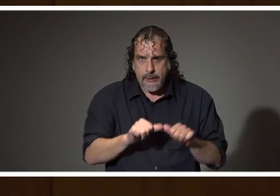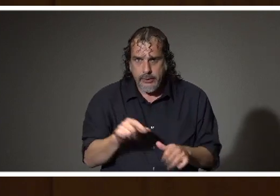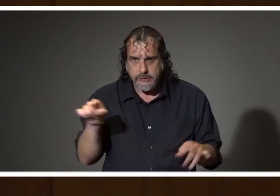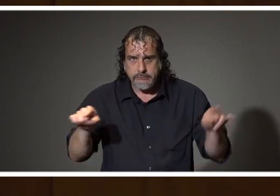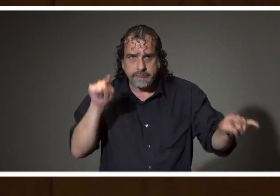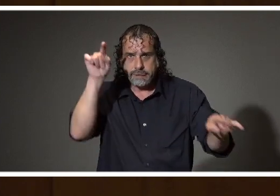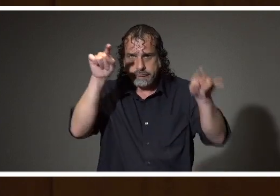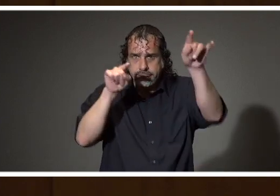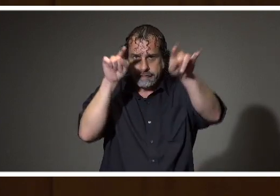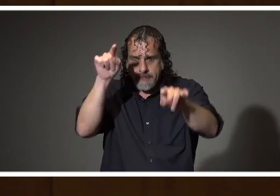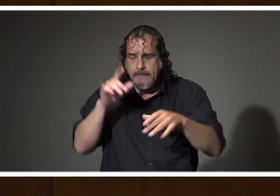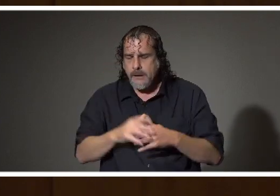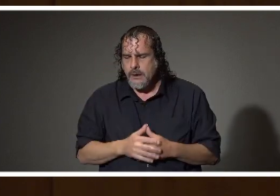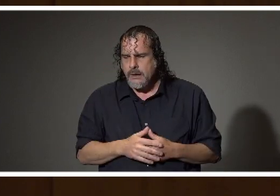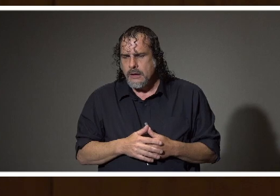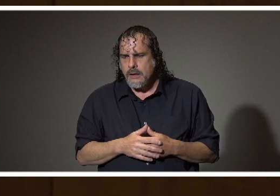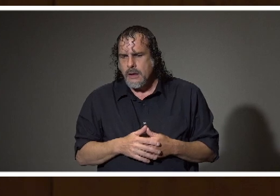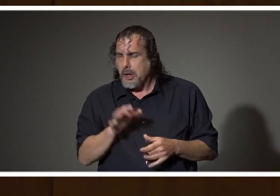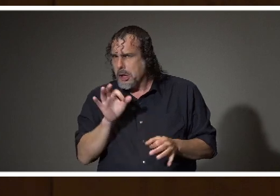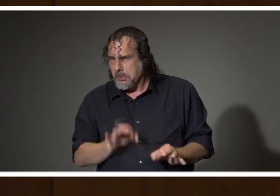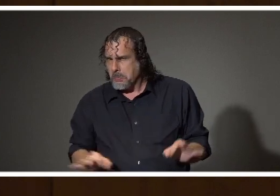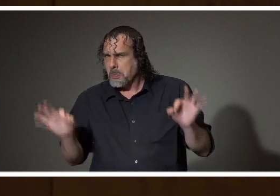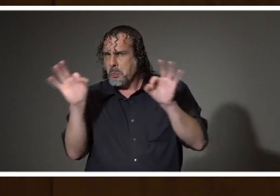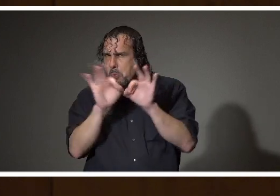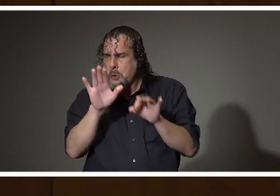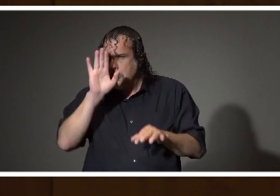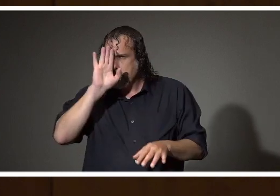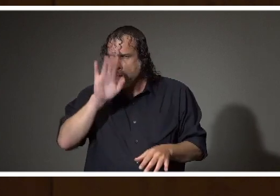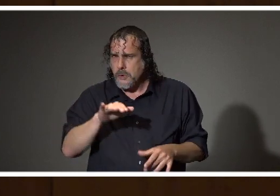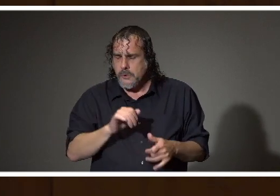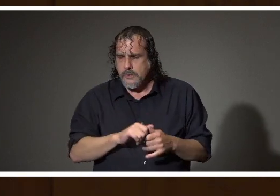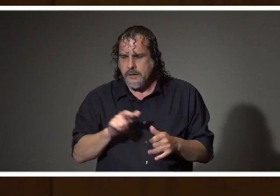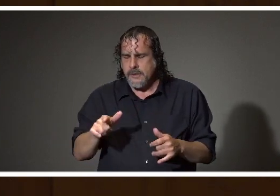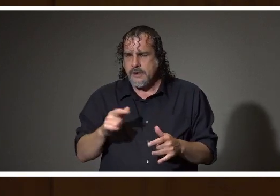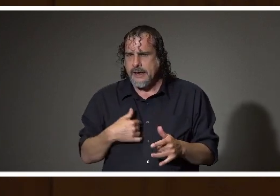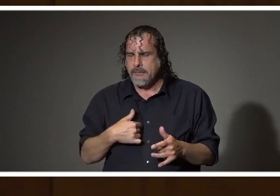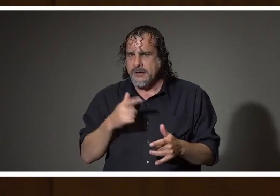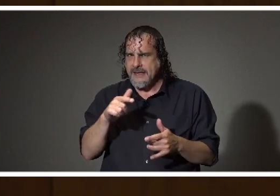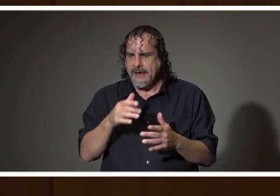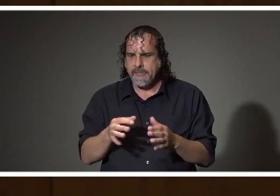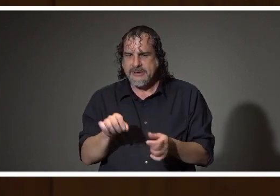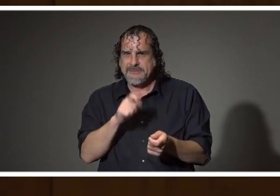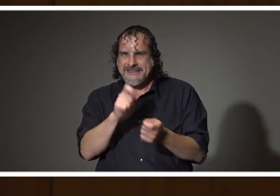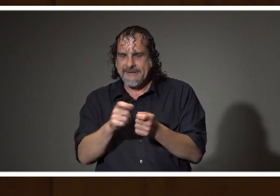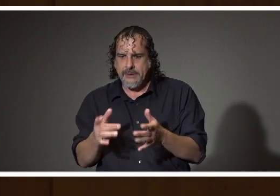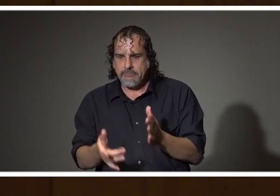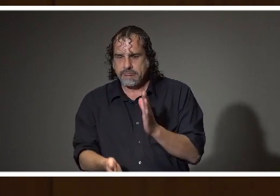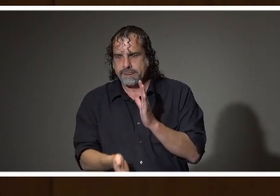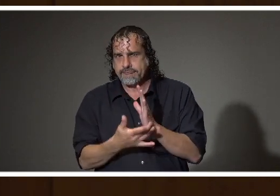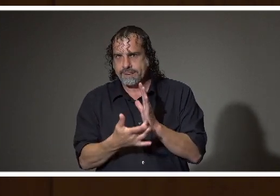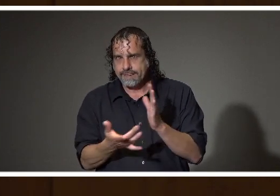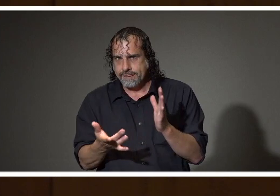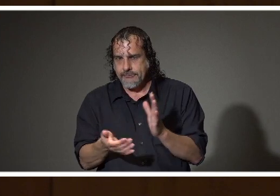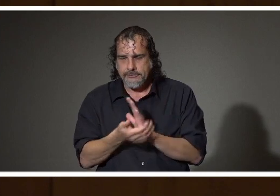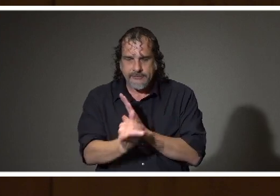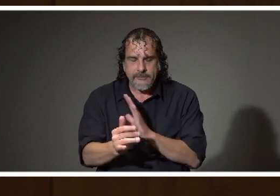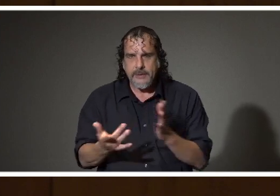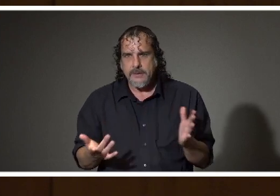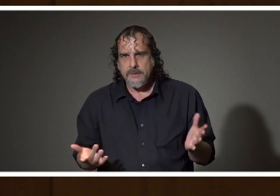It's important to know that there are certain skill sets that need to be there and certain technical capabilities. There are